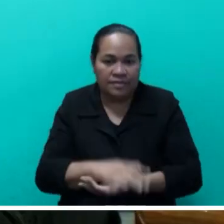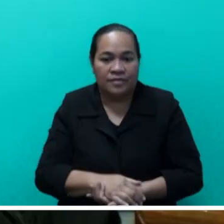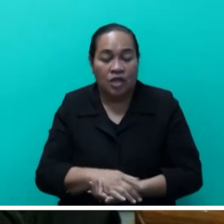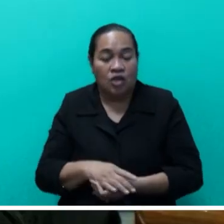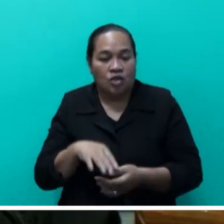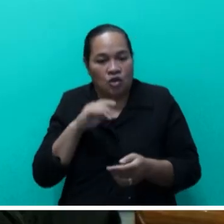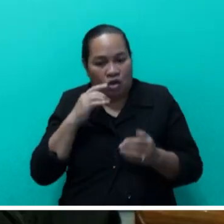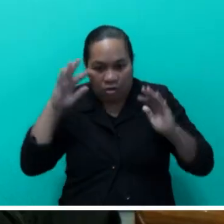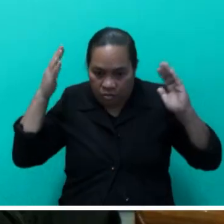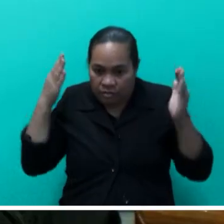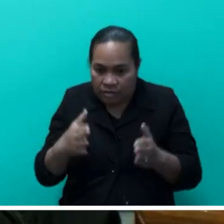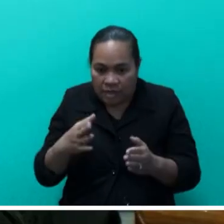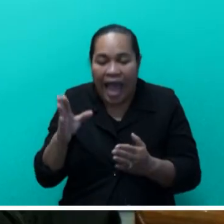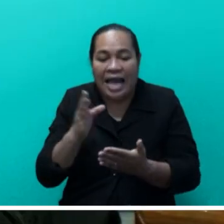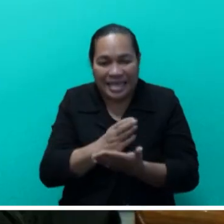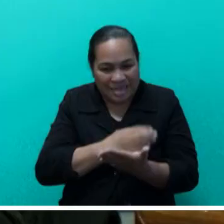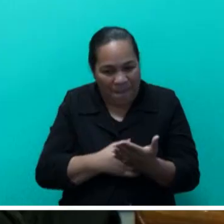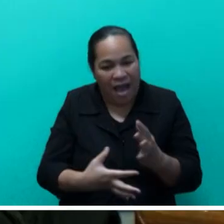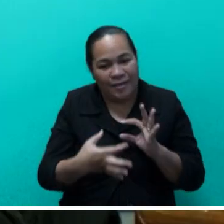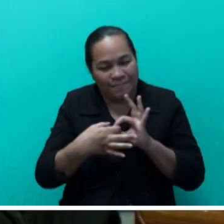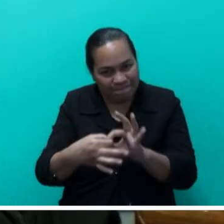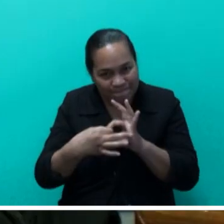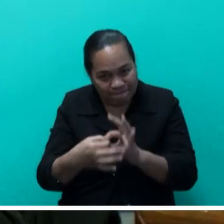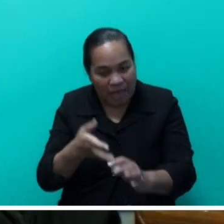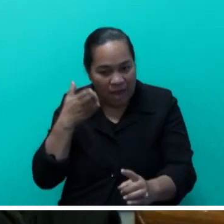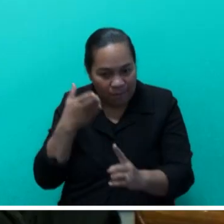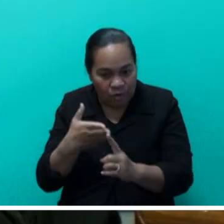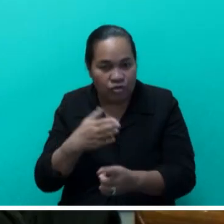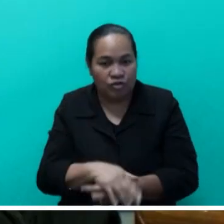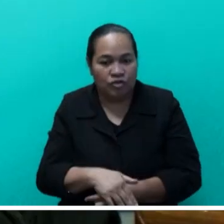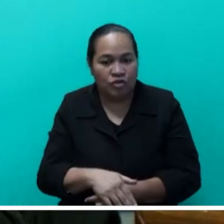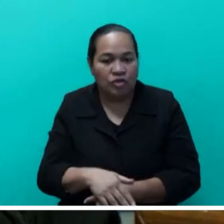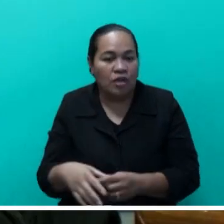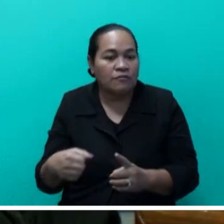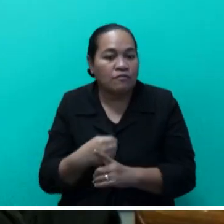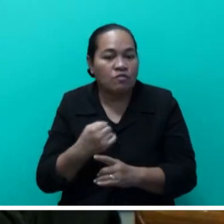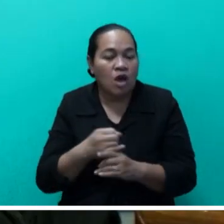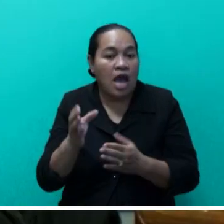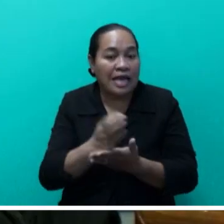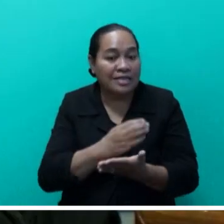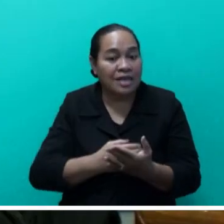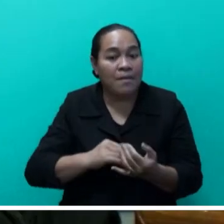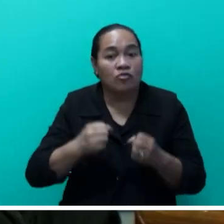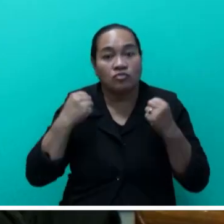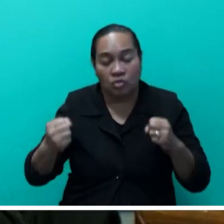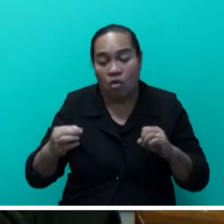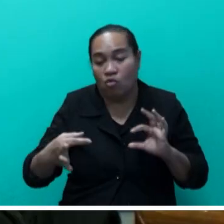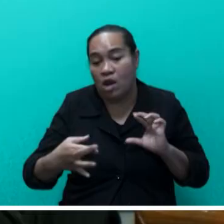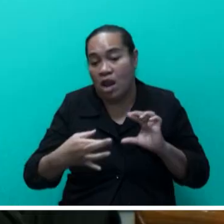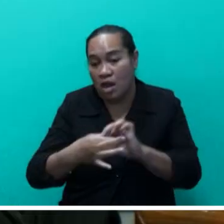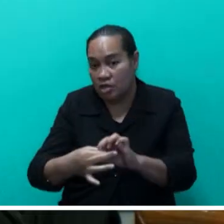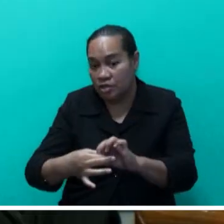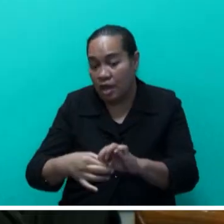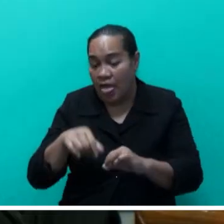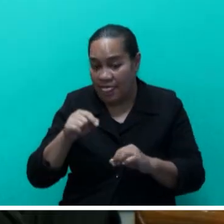to a customer-oriented approach, prioritizing the development of strong customer relationships. This shift has empowered